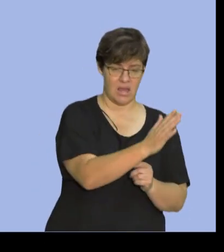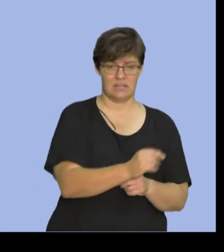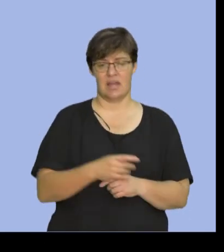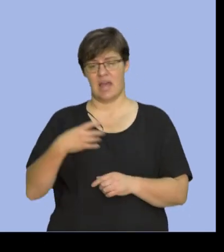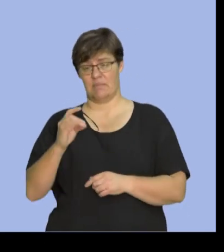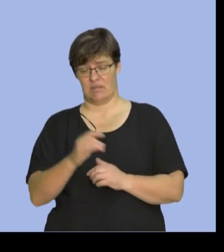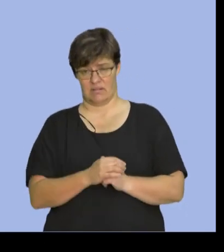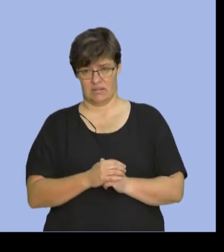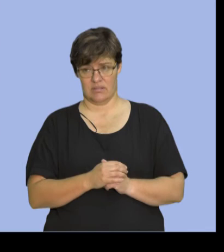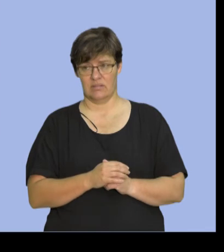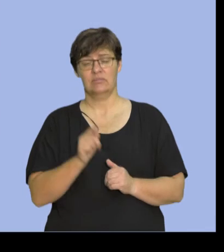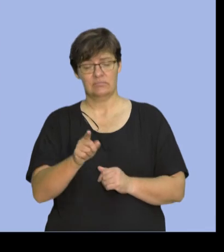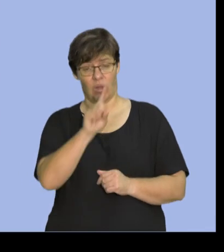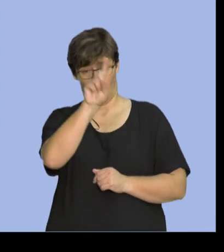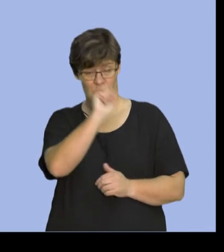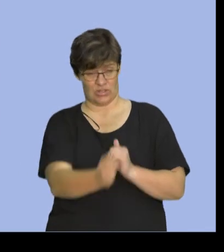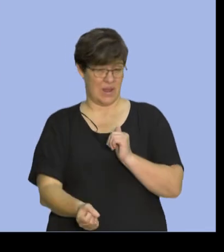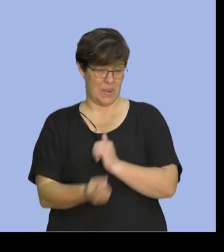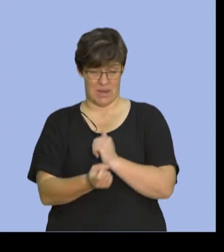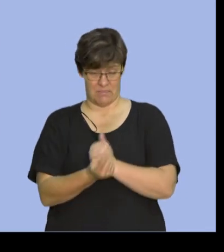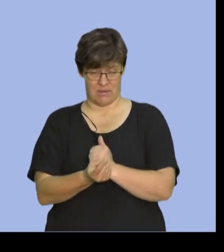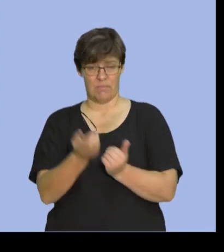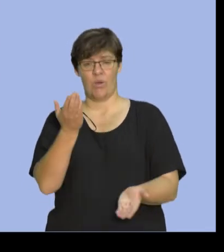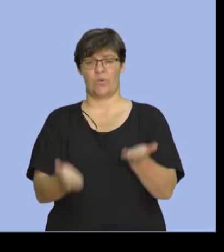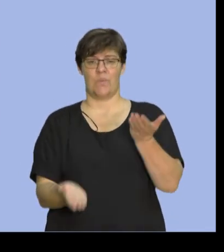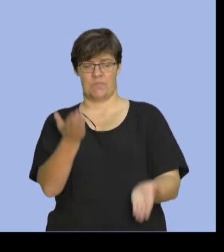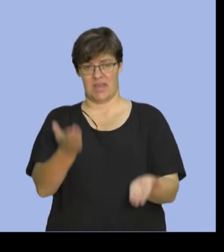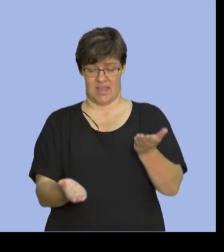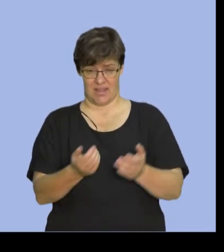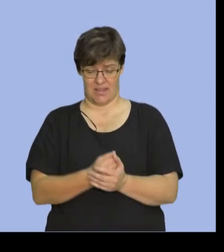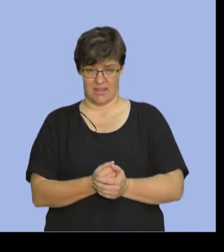This is often a question that comes up as a comparison question so that